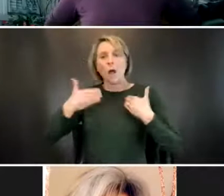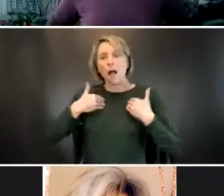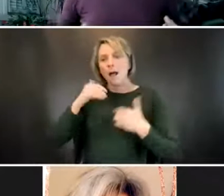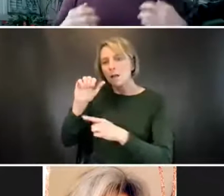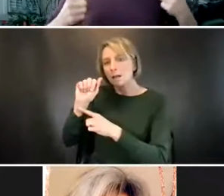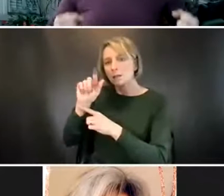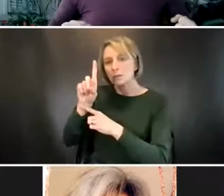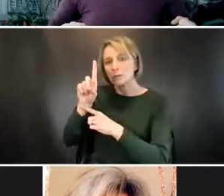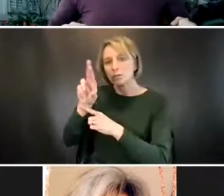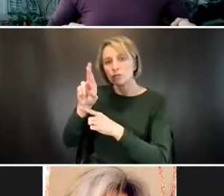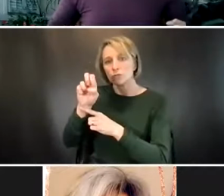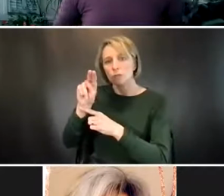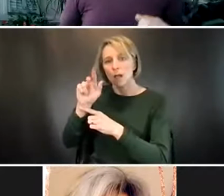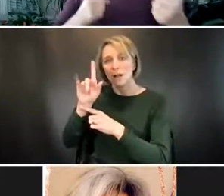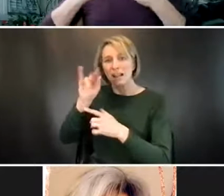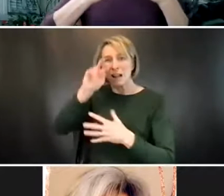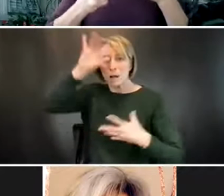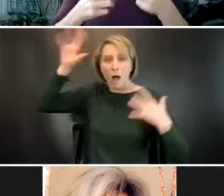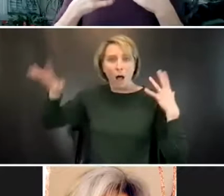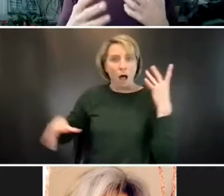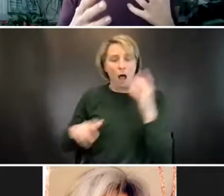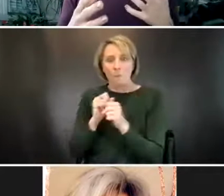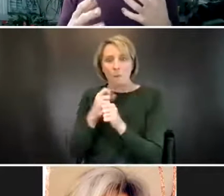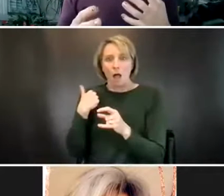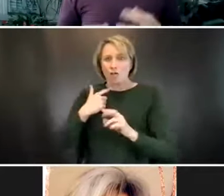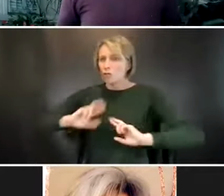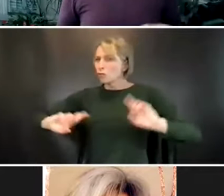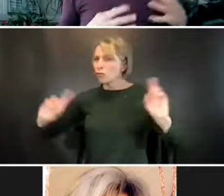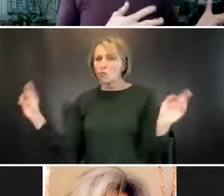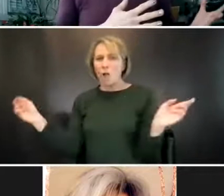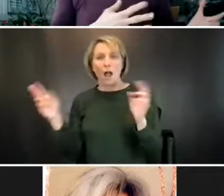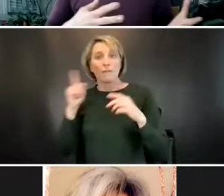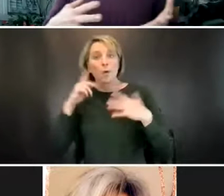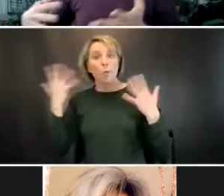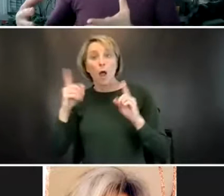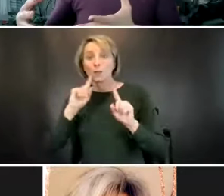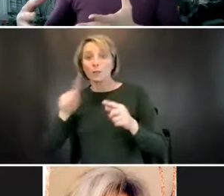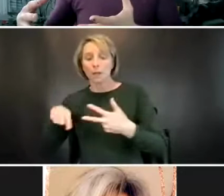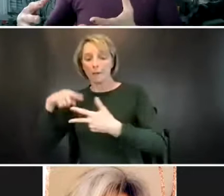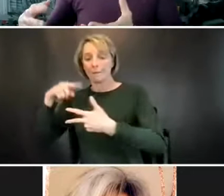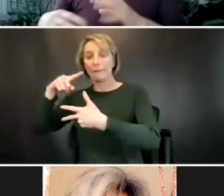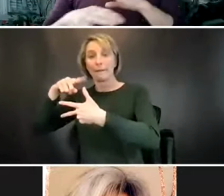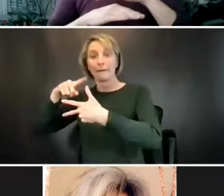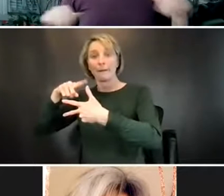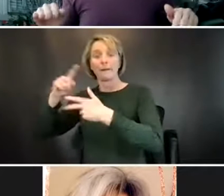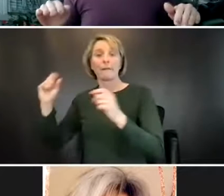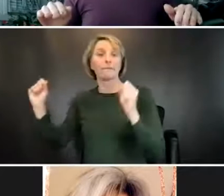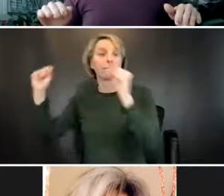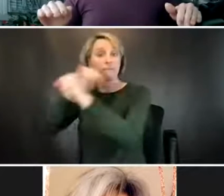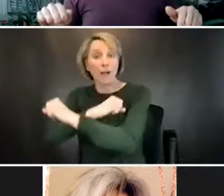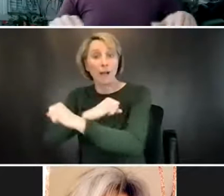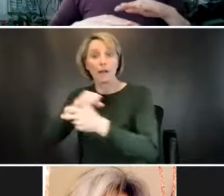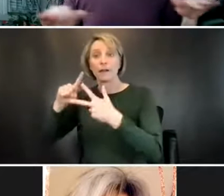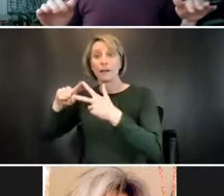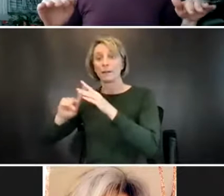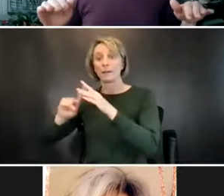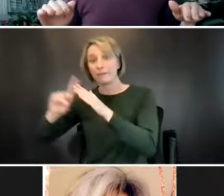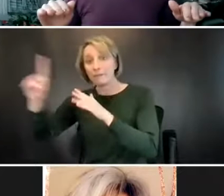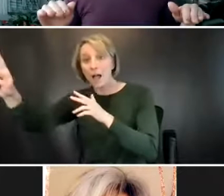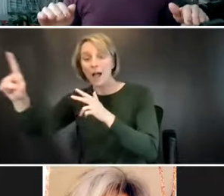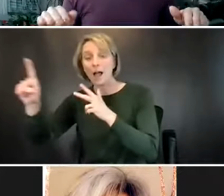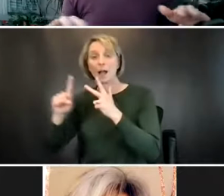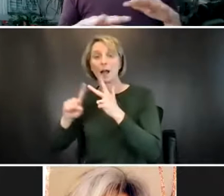our legs, getting us ready to fight, flight. Freeze would be reserved for complete shutdown if we knew